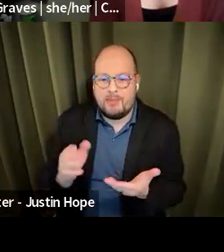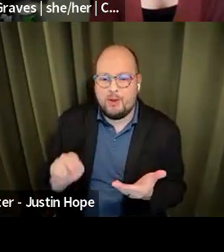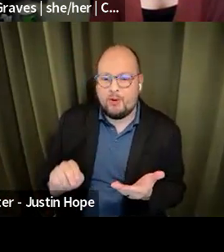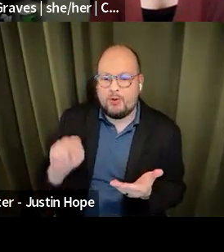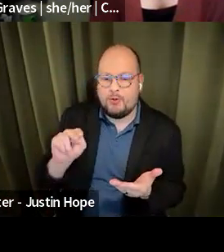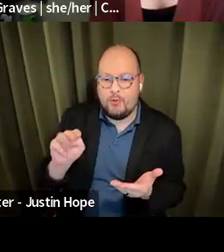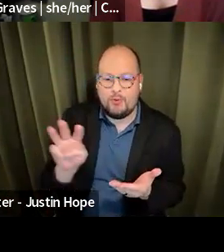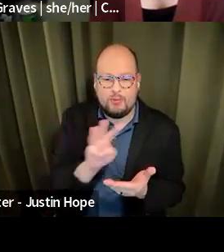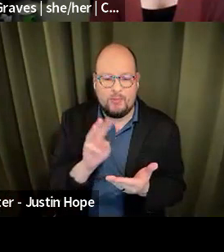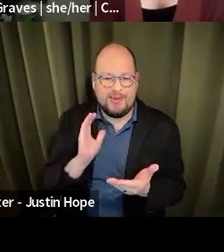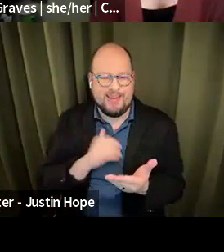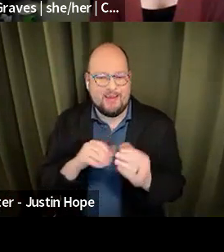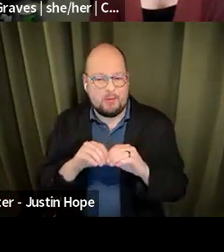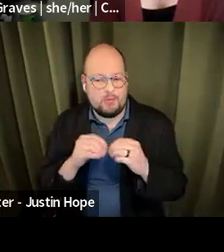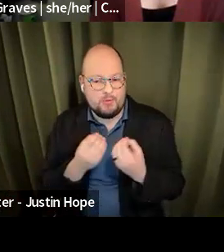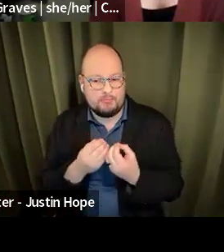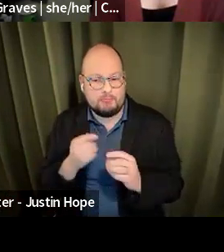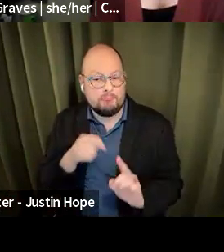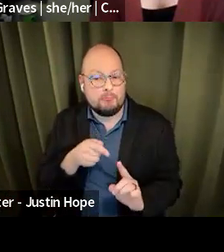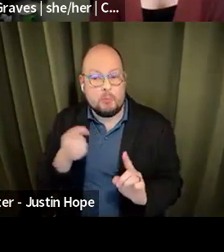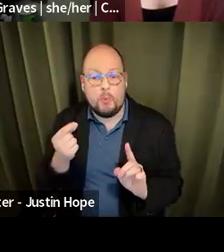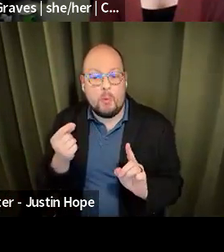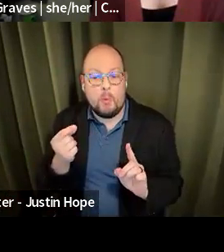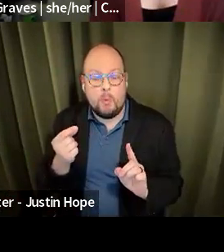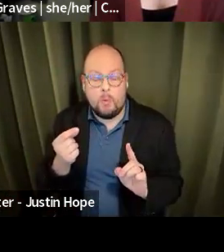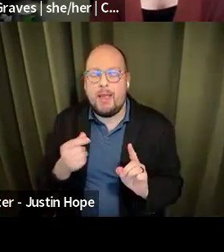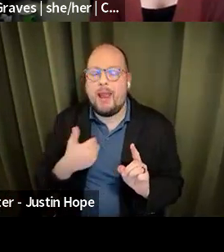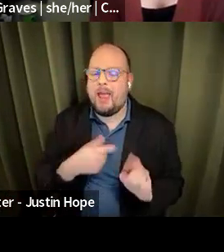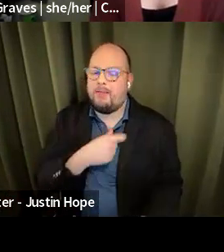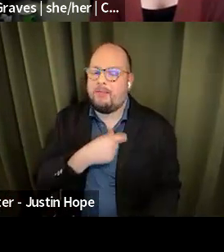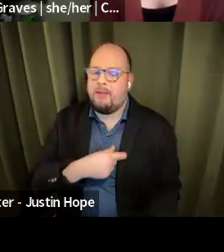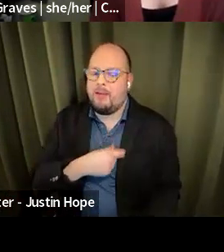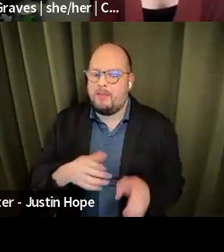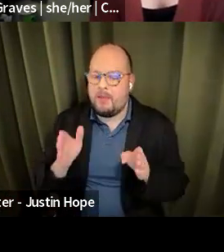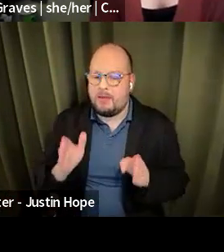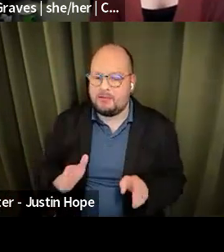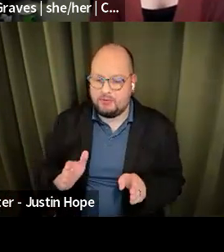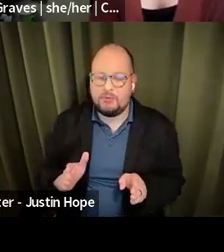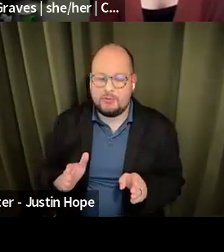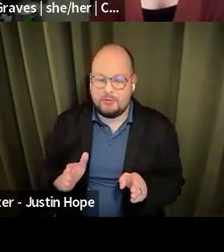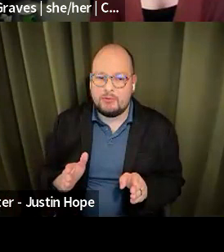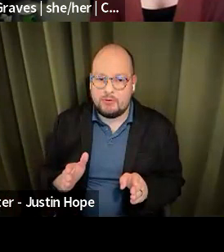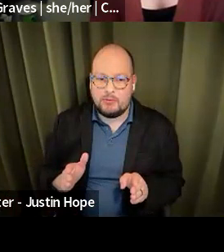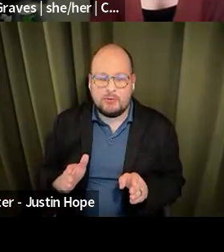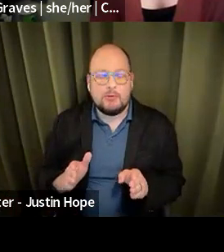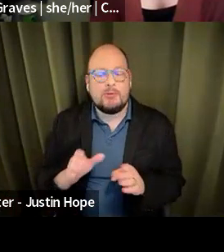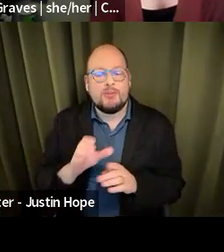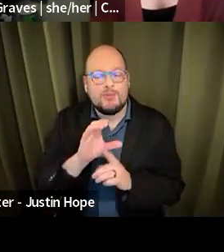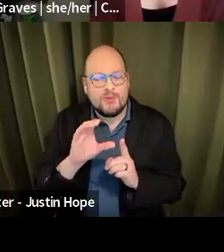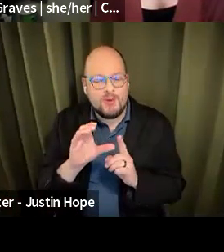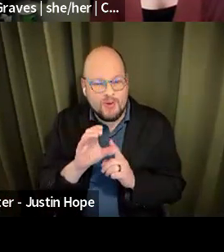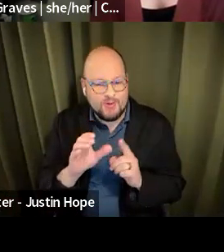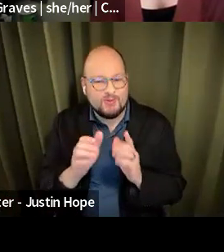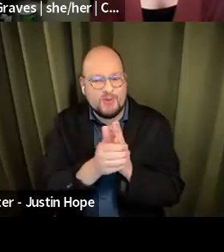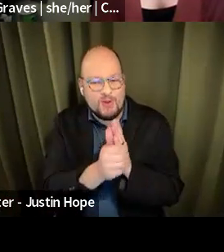done is really create ambassadors, which comes through that culturally competent care